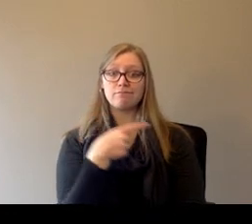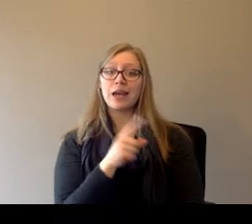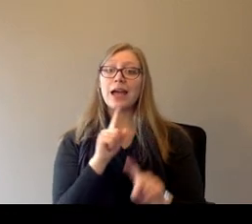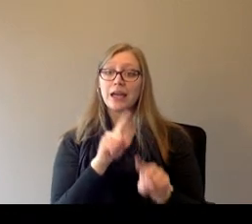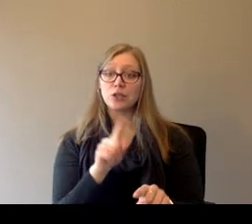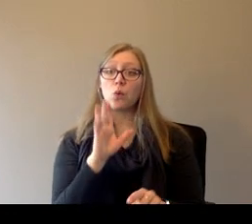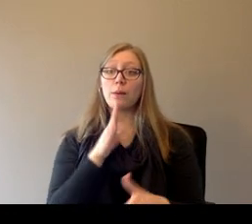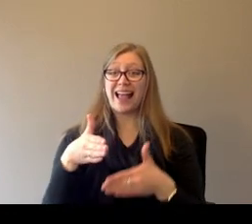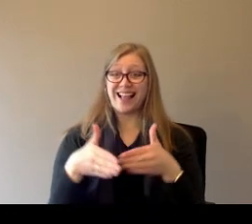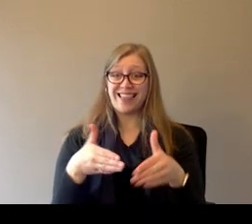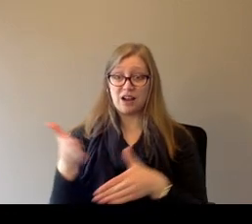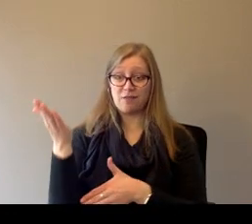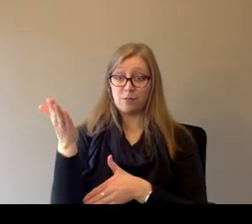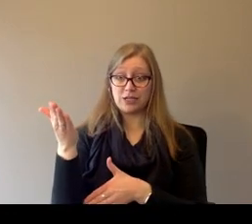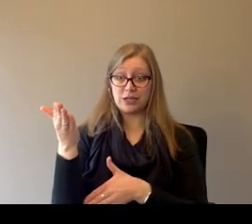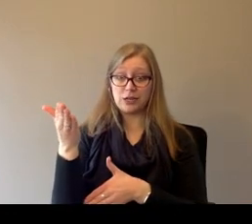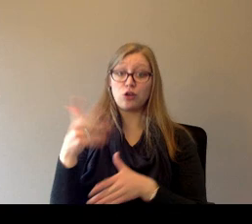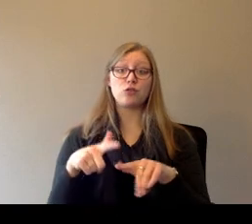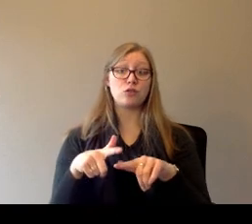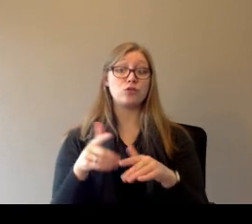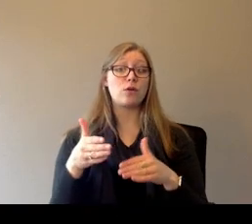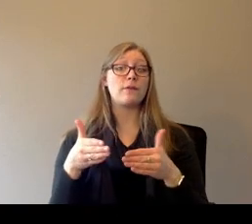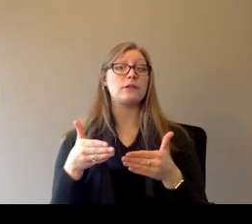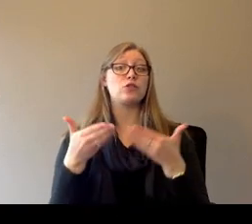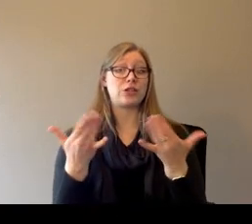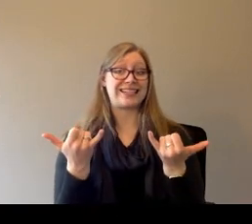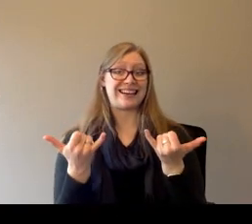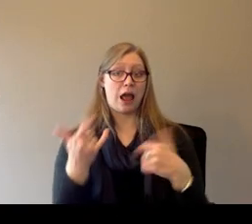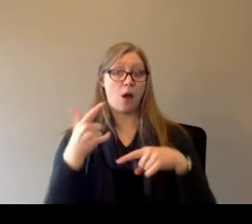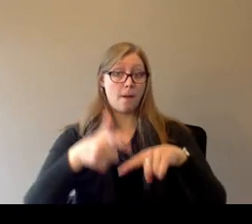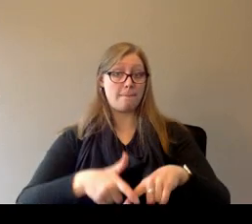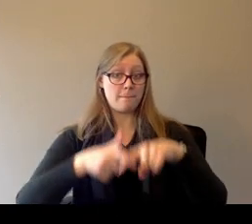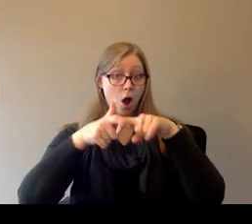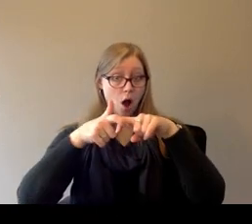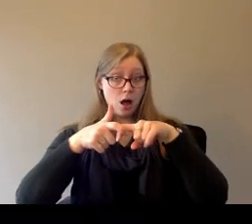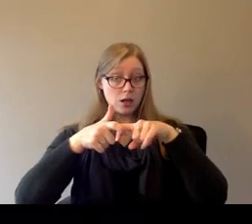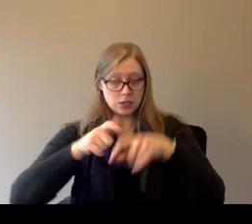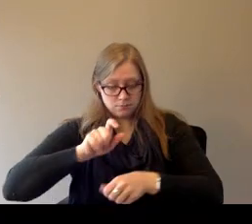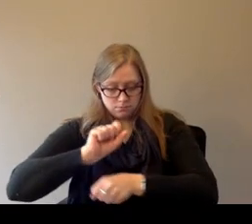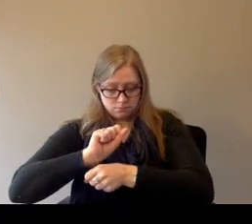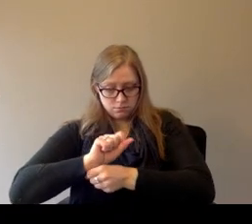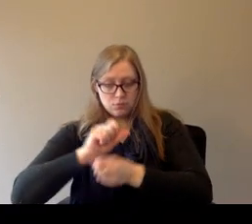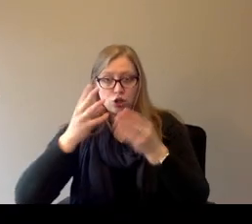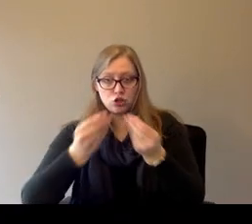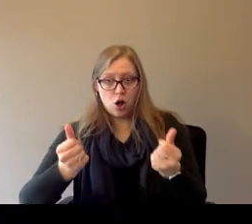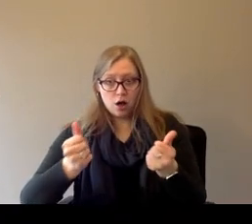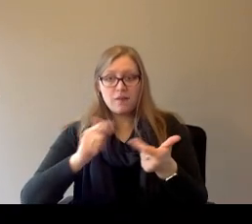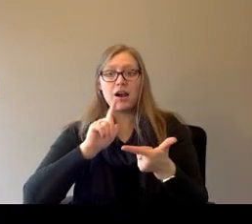this presentation. So I would pause the video here and solve them and then check your work.